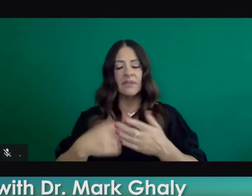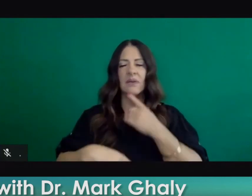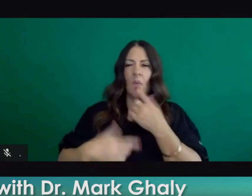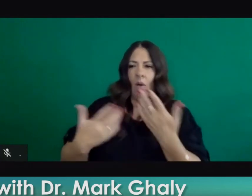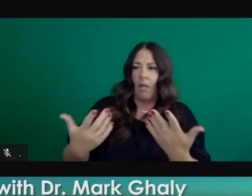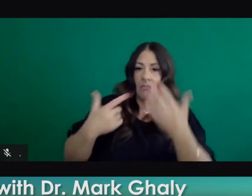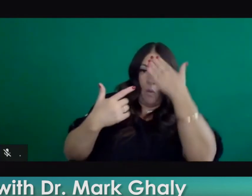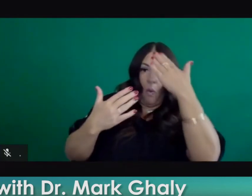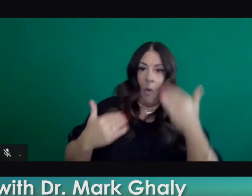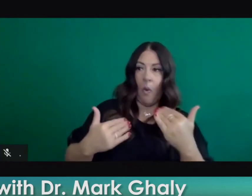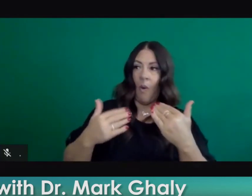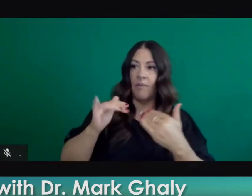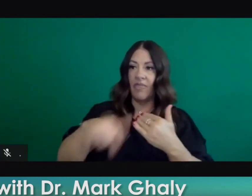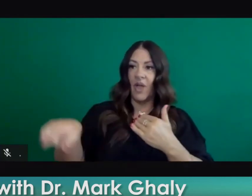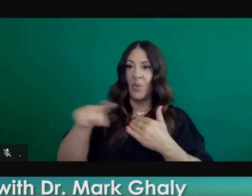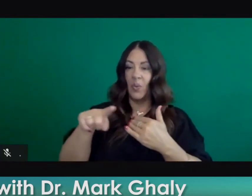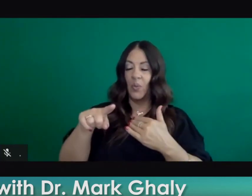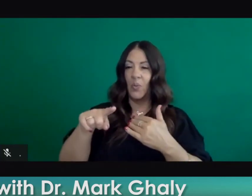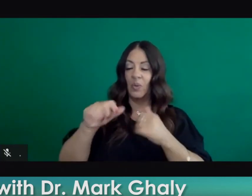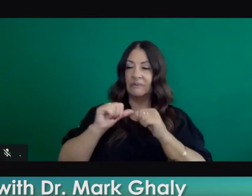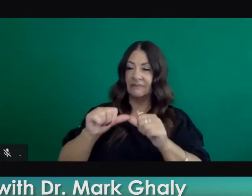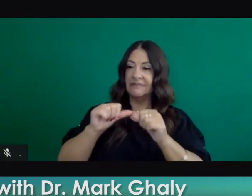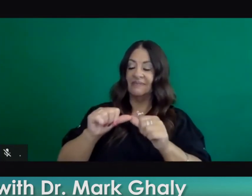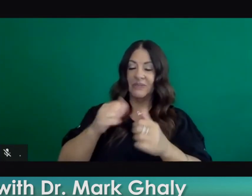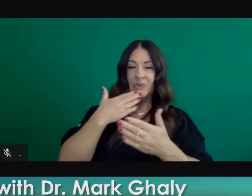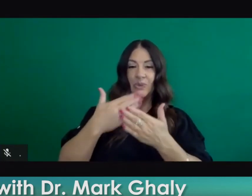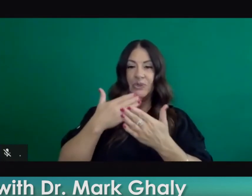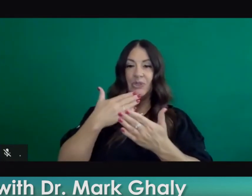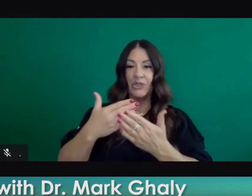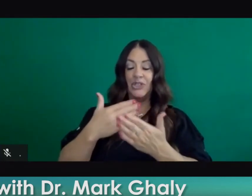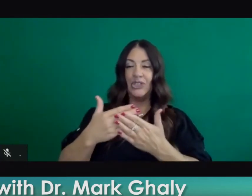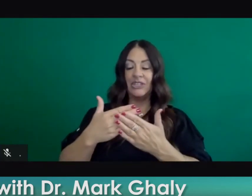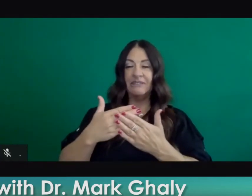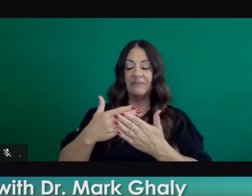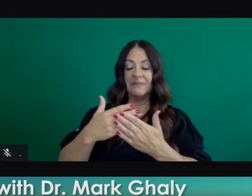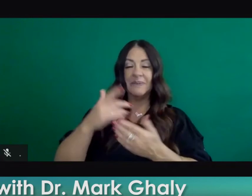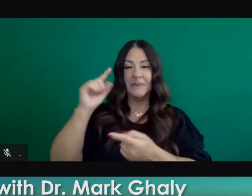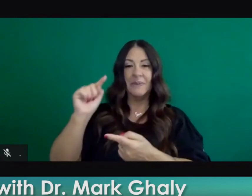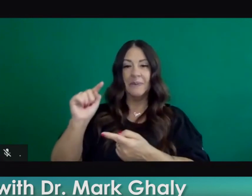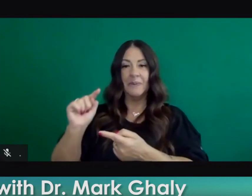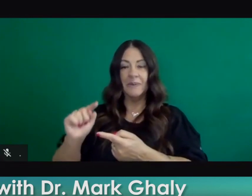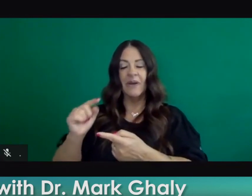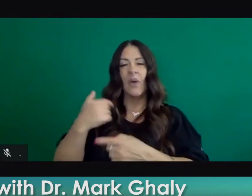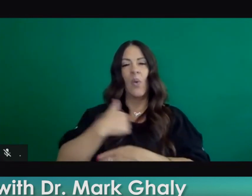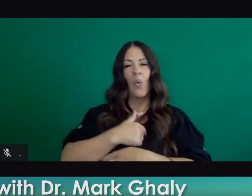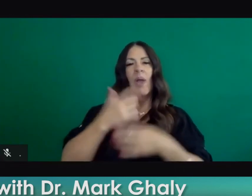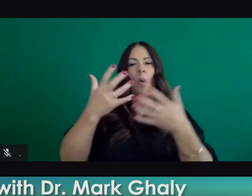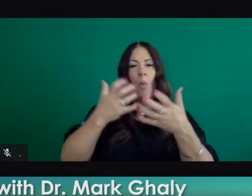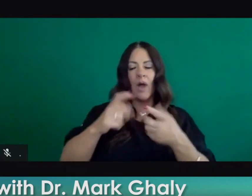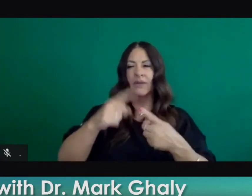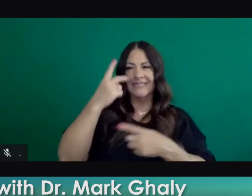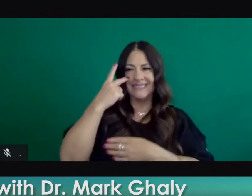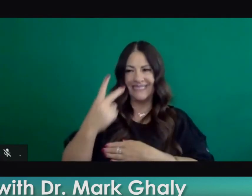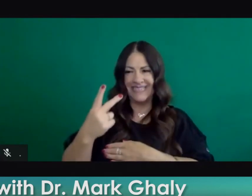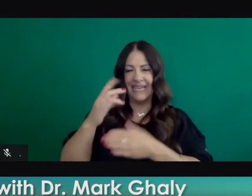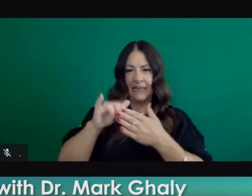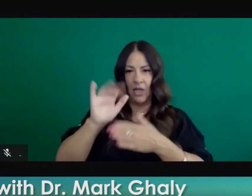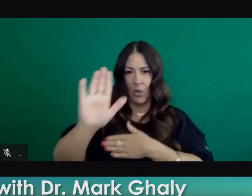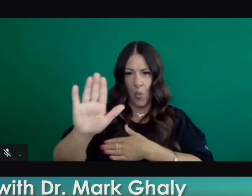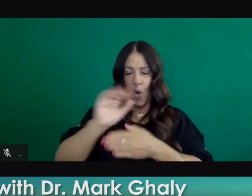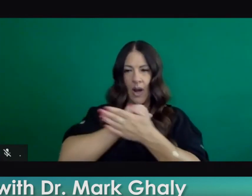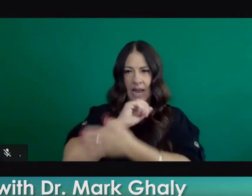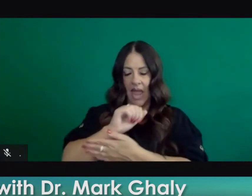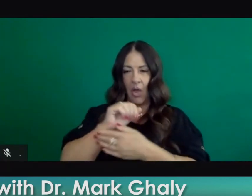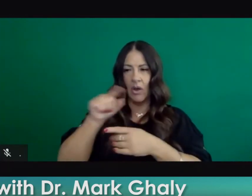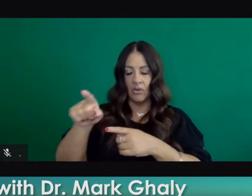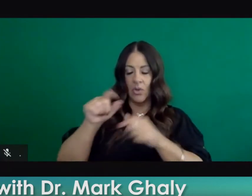that allowed you to meet the threshold once continue. We asked for 2 weeks of consistent meeting the measure, meeting the